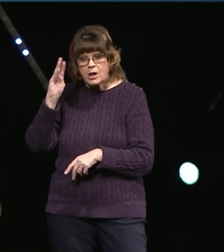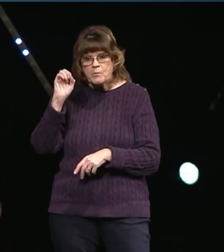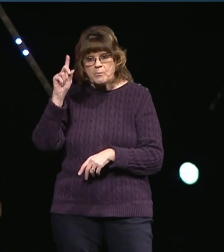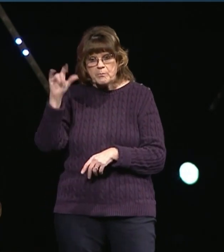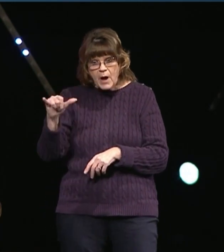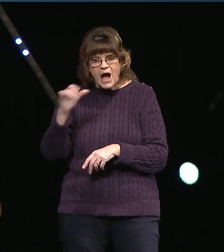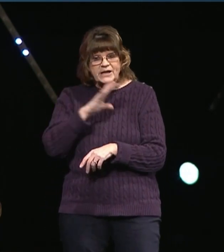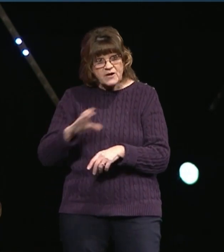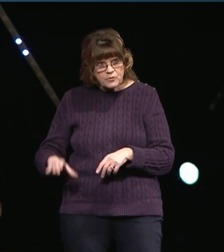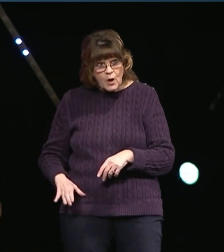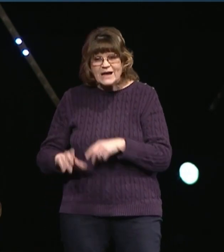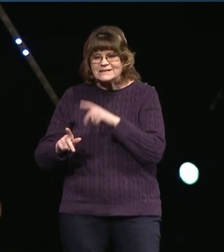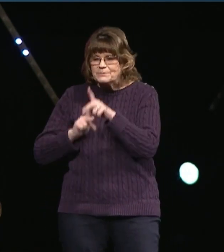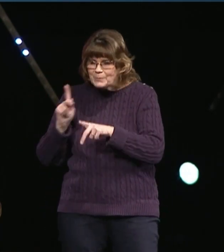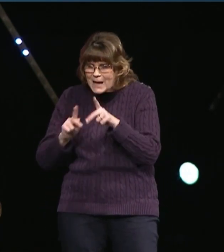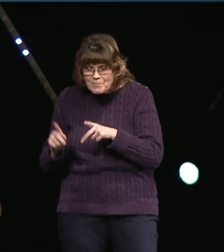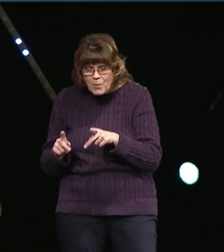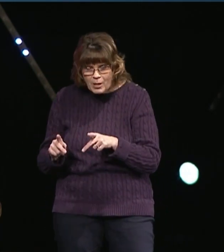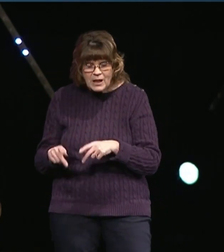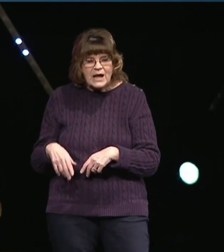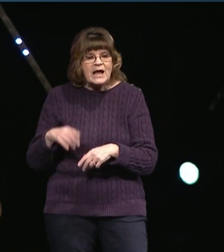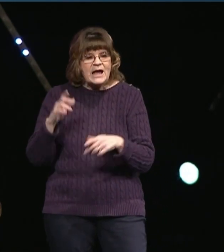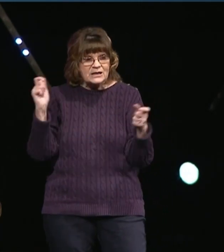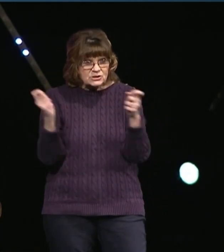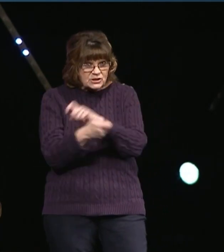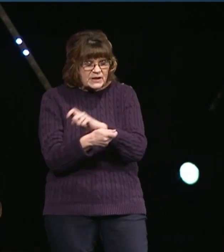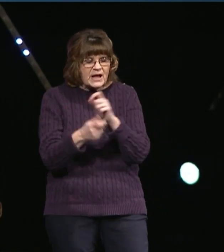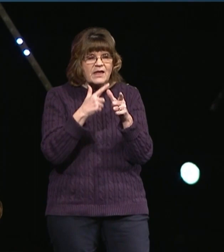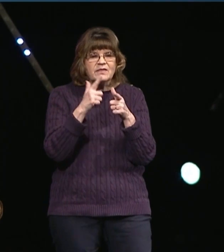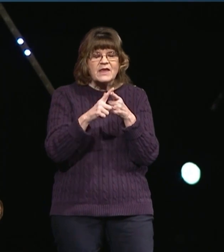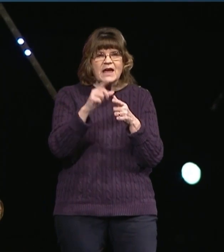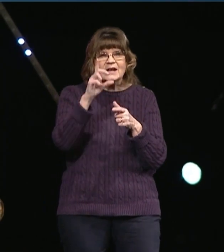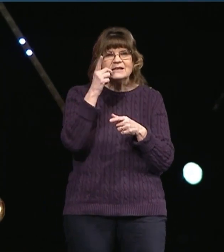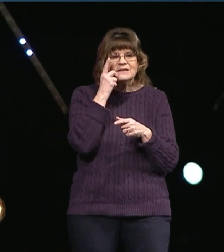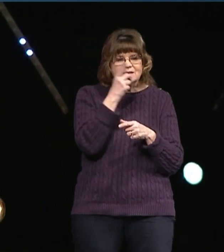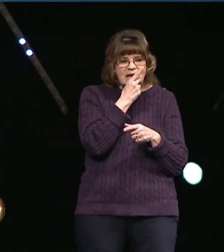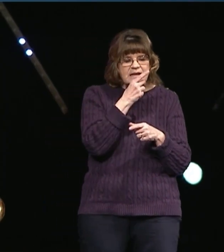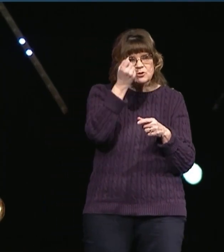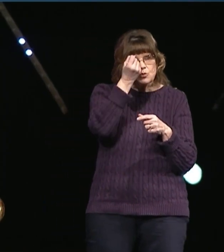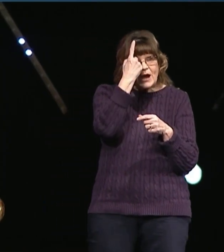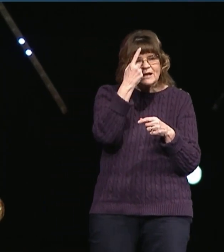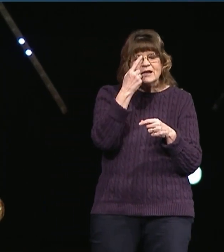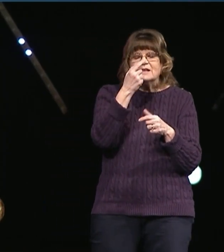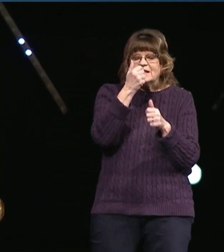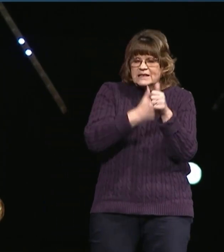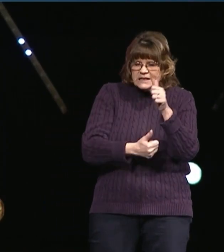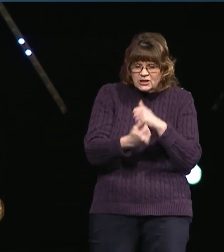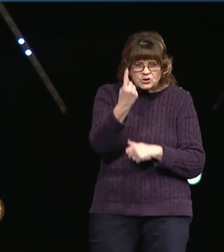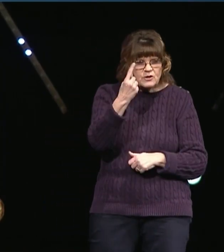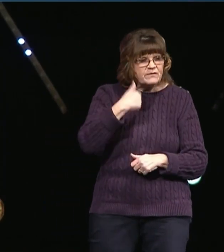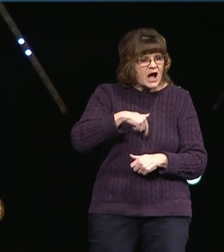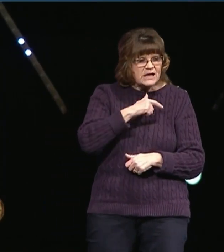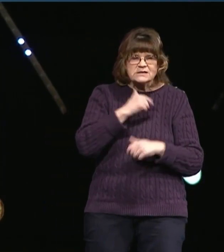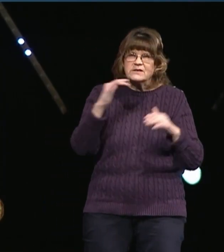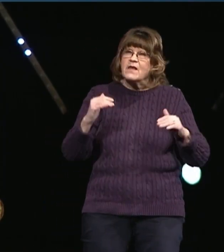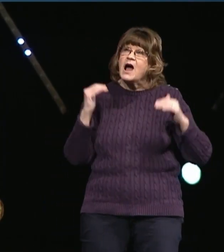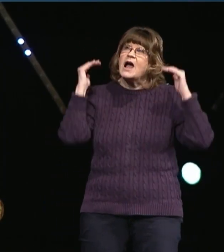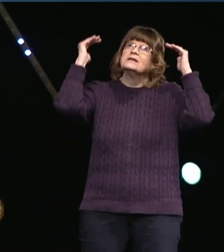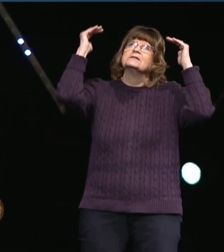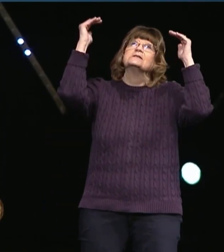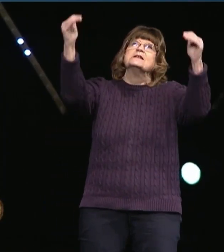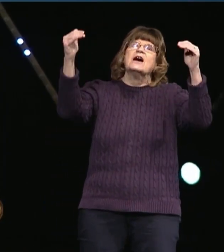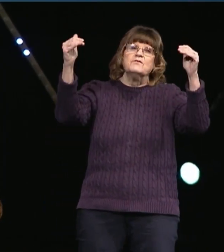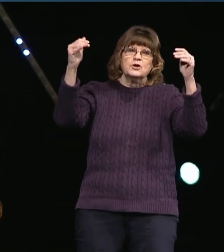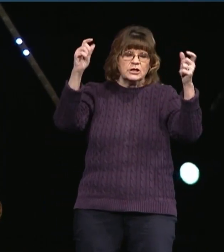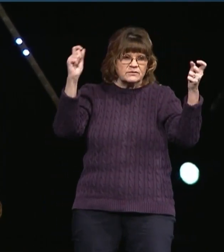who God has chosen to bring about transformation. And Dennis also recognized that each one of us, the highest level of transformation that we